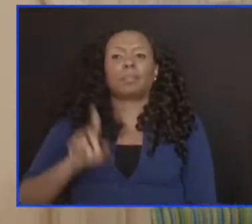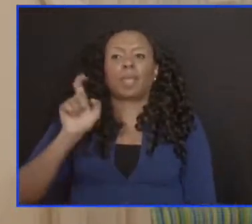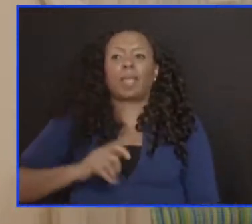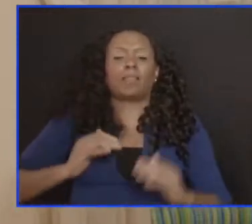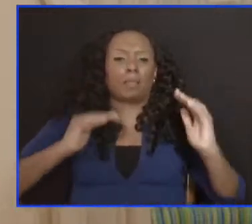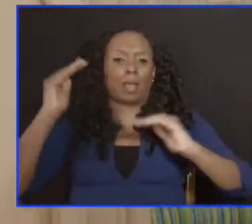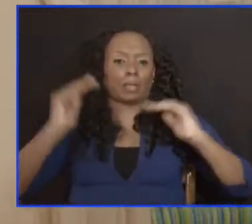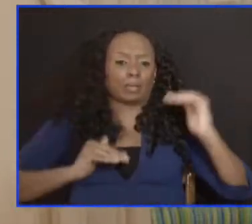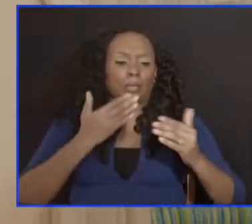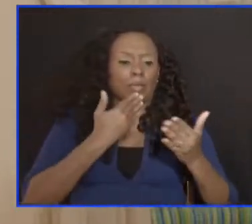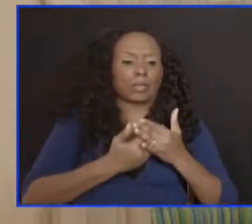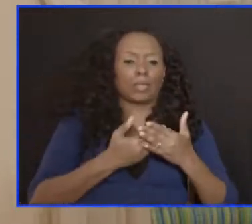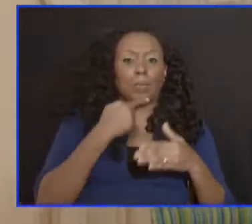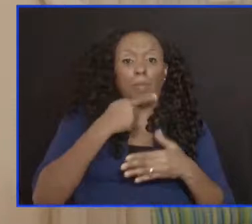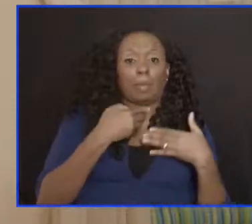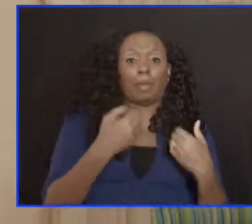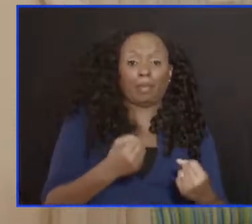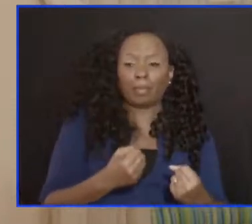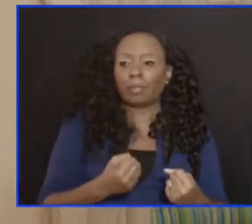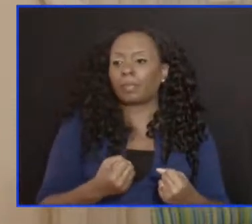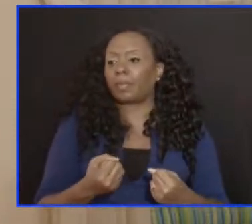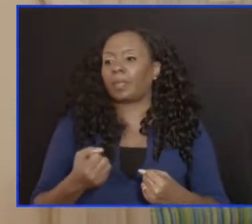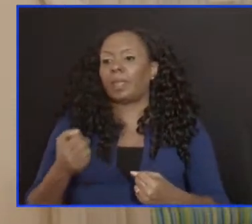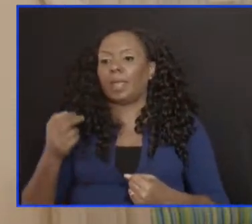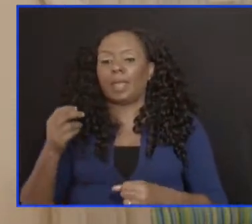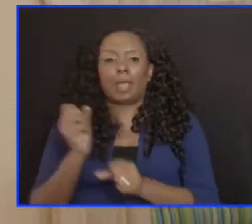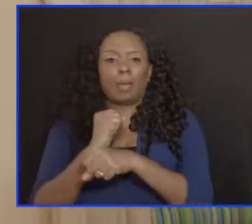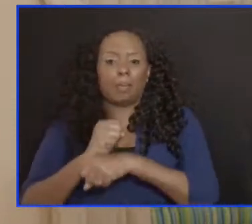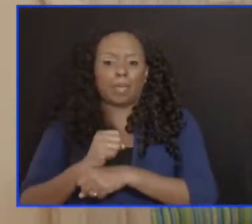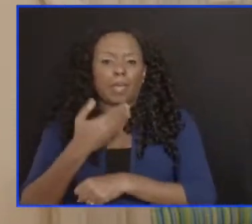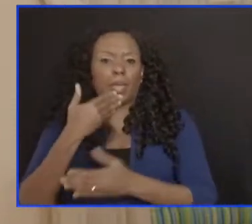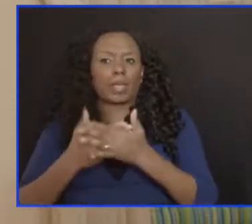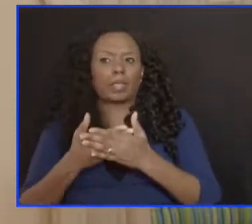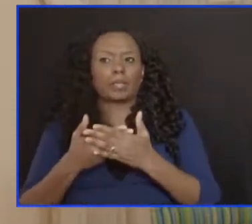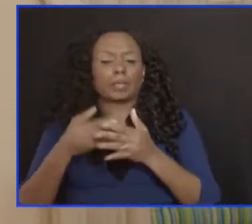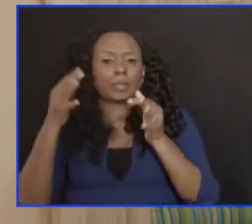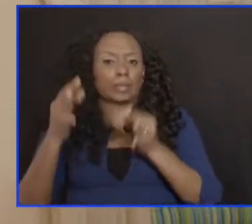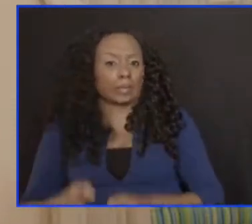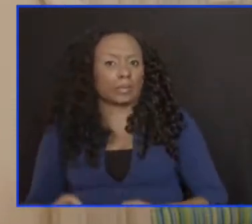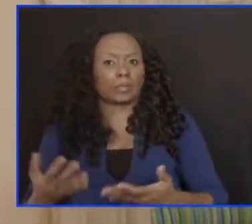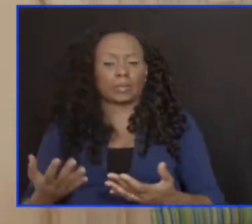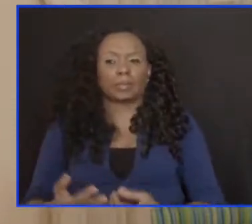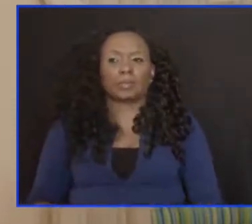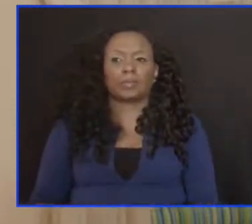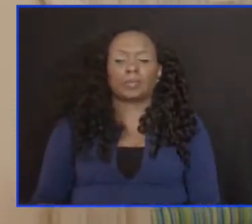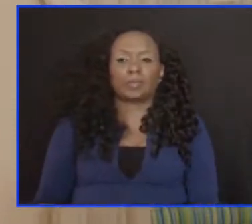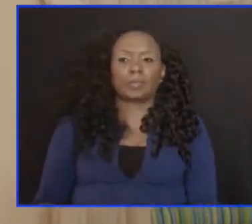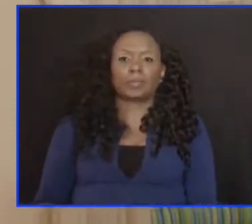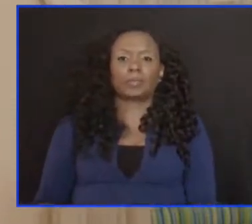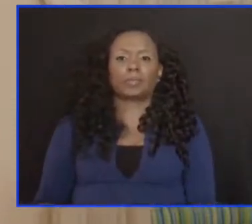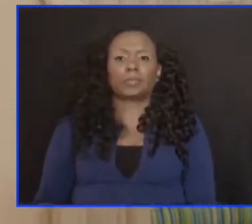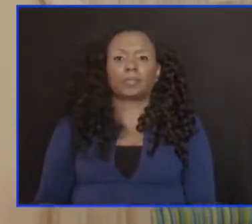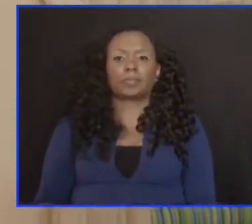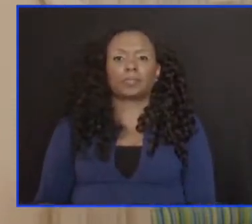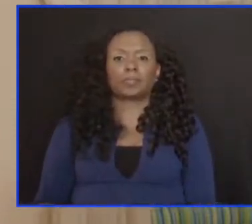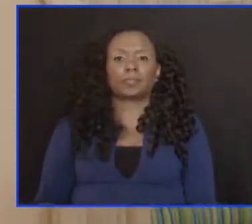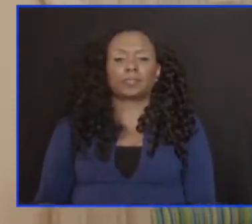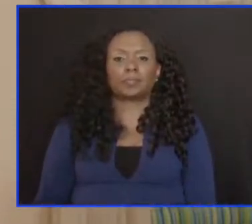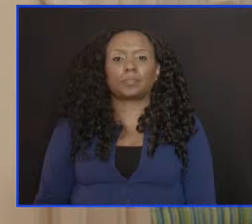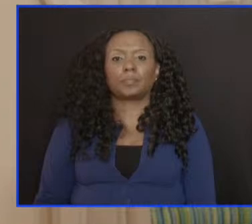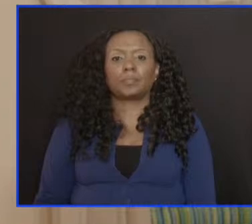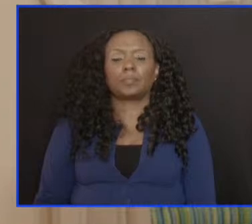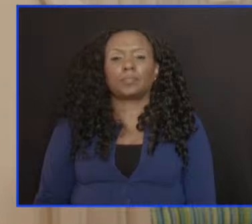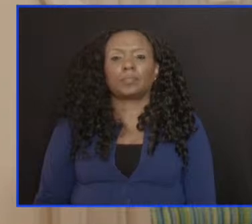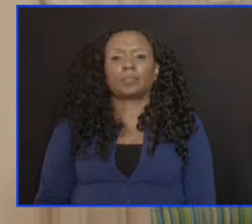balance good public health practice with what is feasible, and do not employ strategies